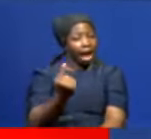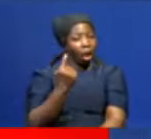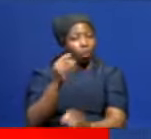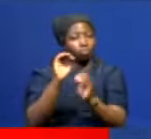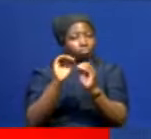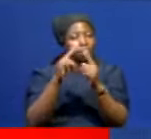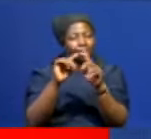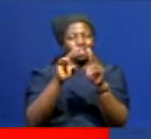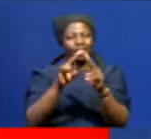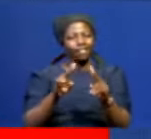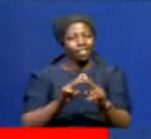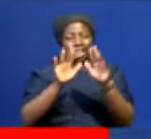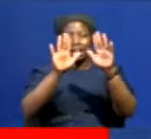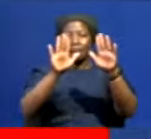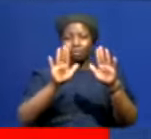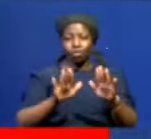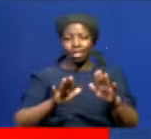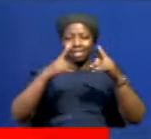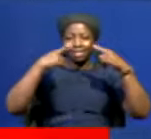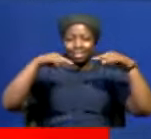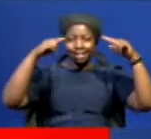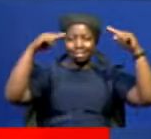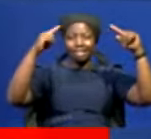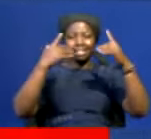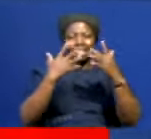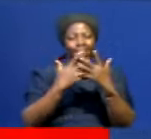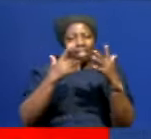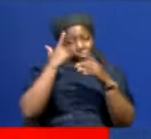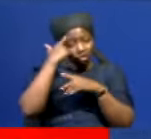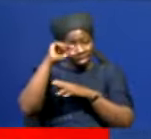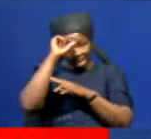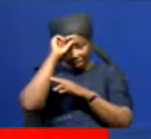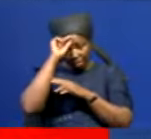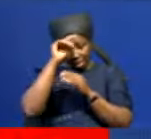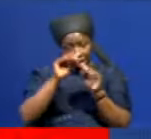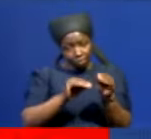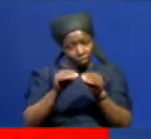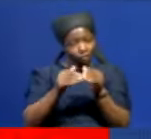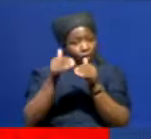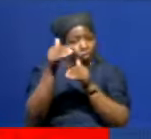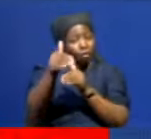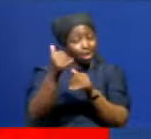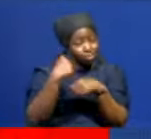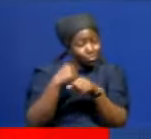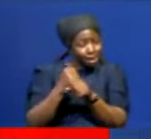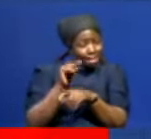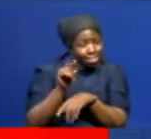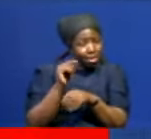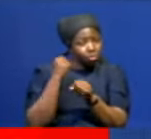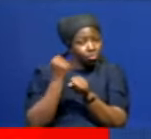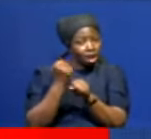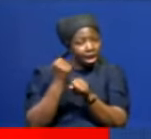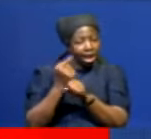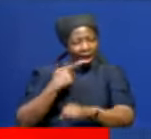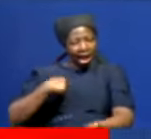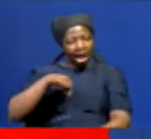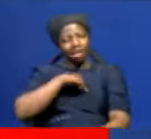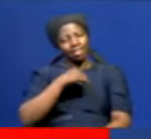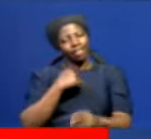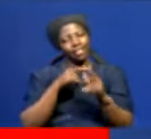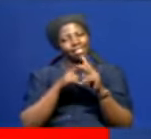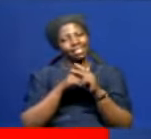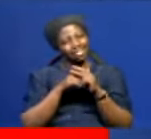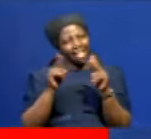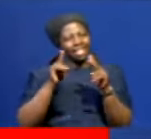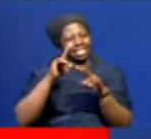a critical success factor for government moving forward. And to operationalize this, we have embarked in